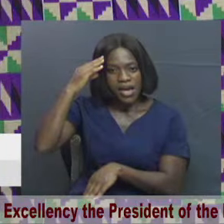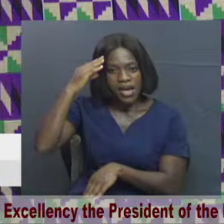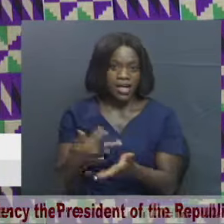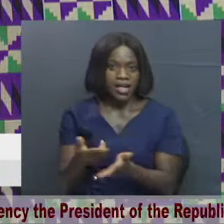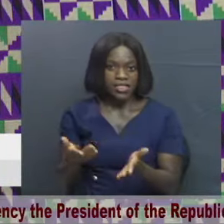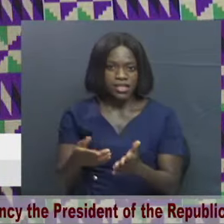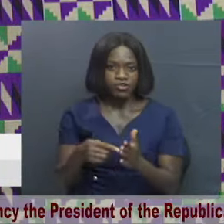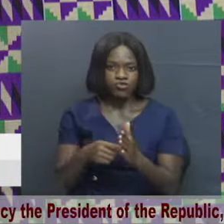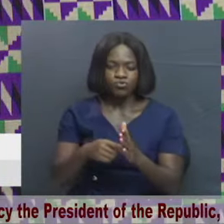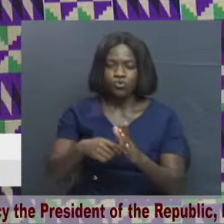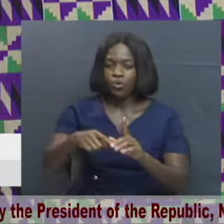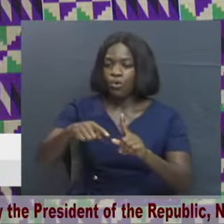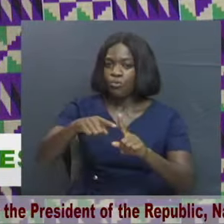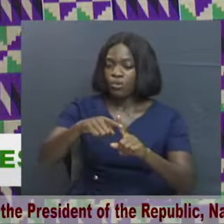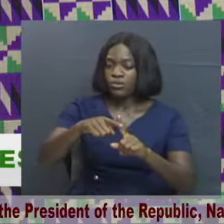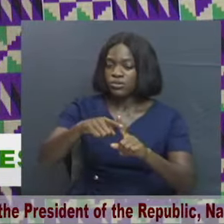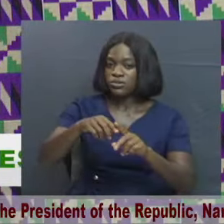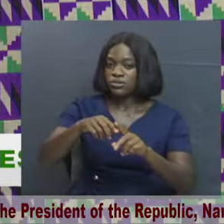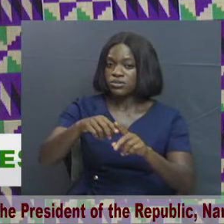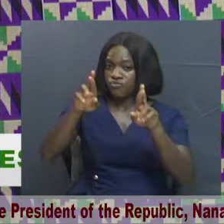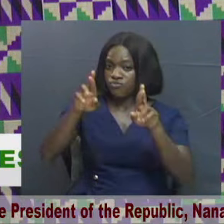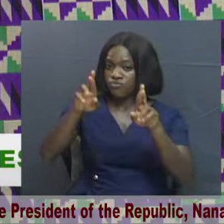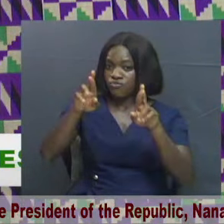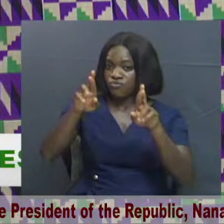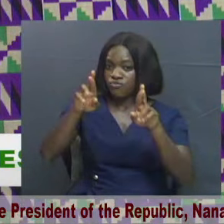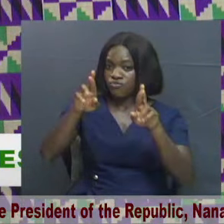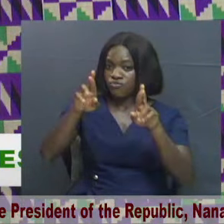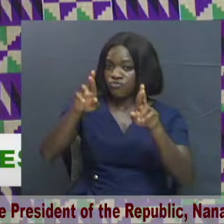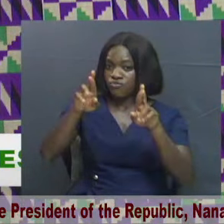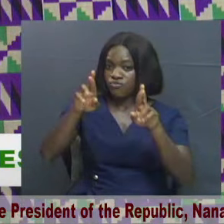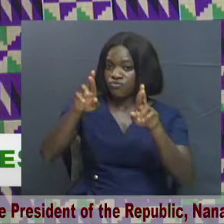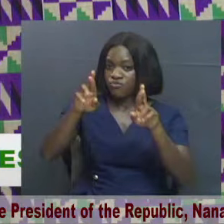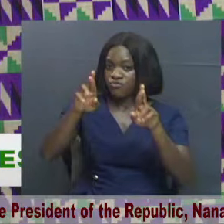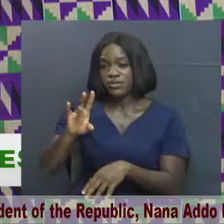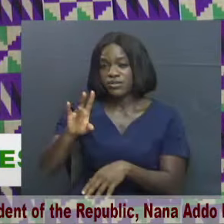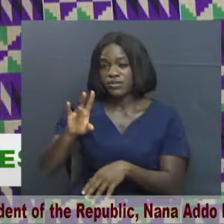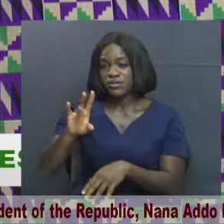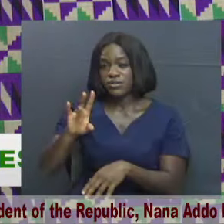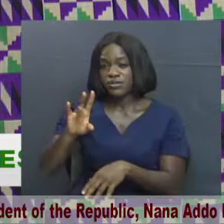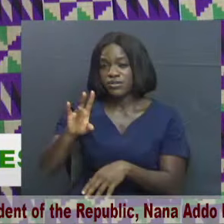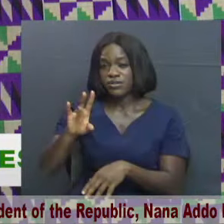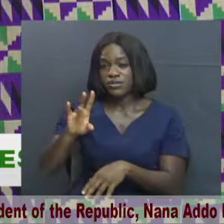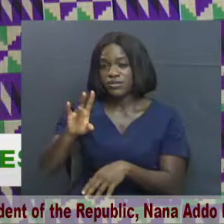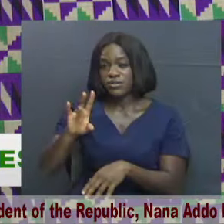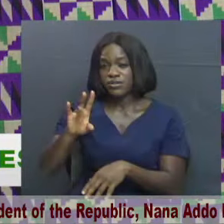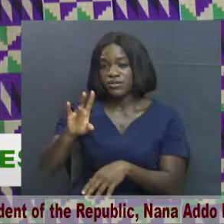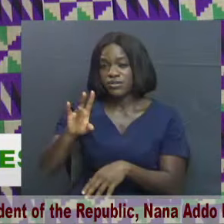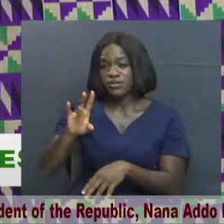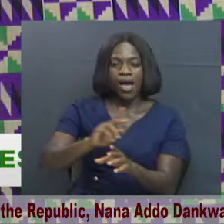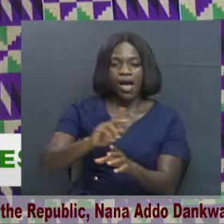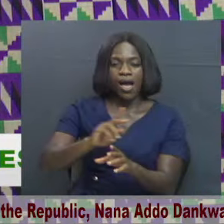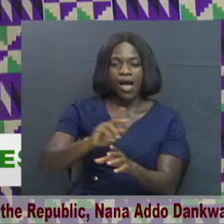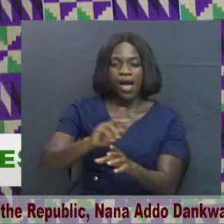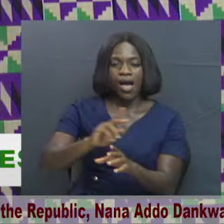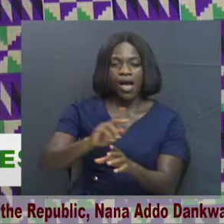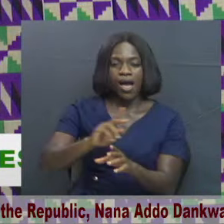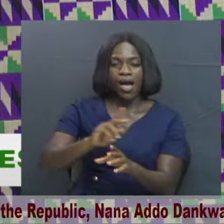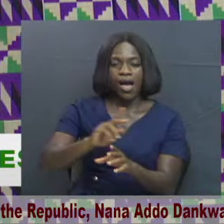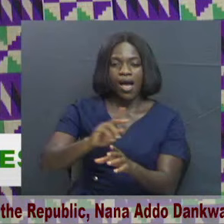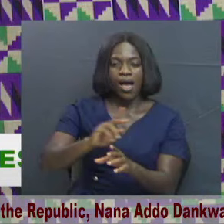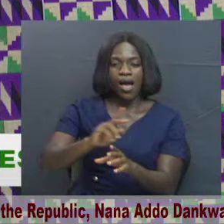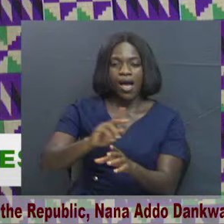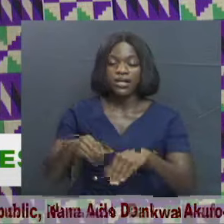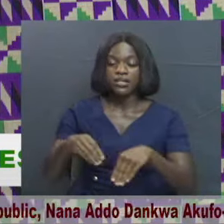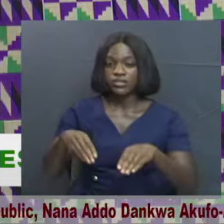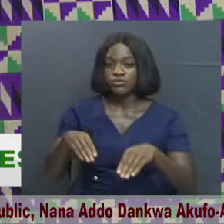positive results Ghana is one of the seven countries selected to participate in the guided trade initiative